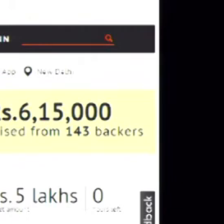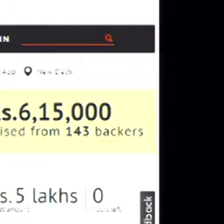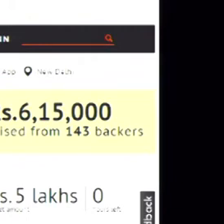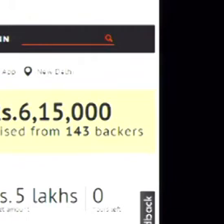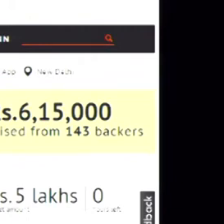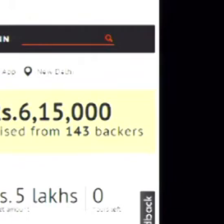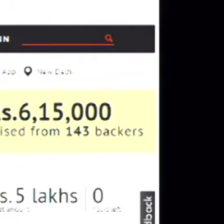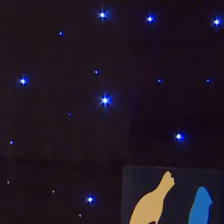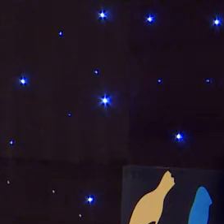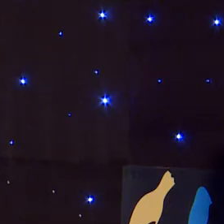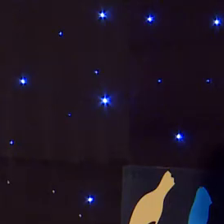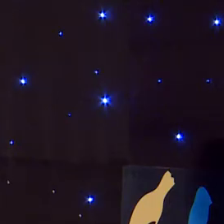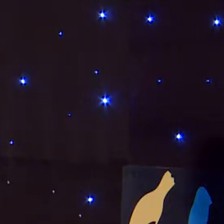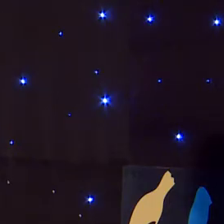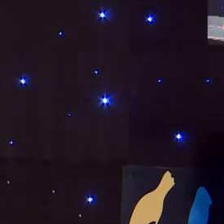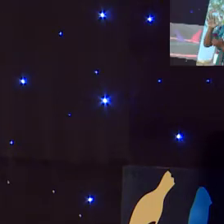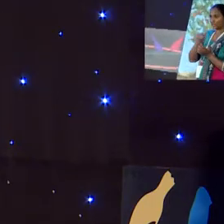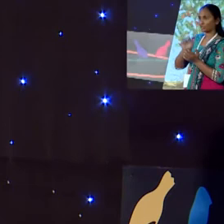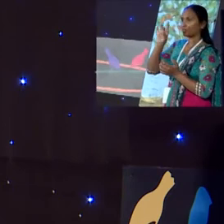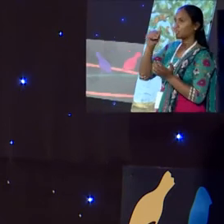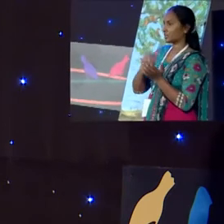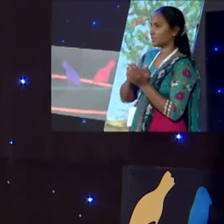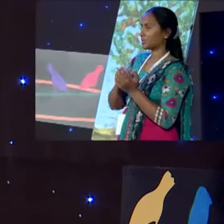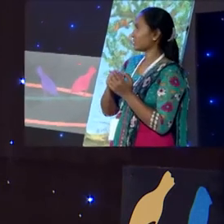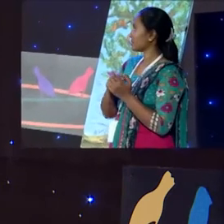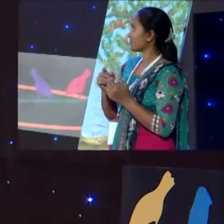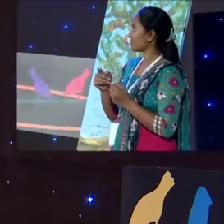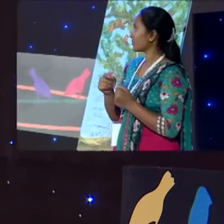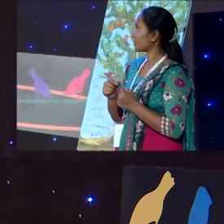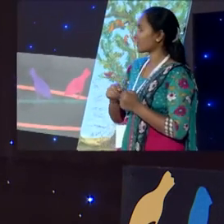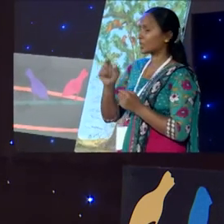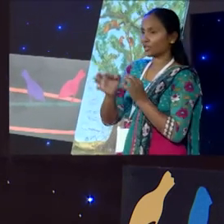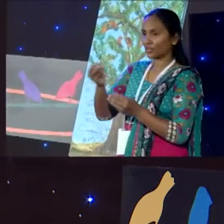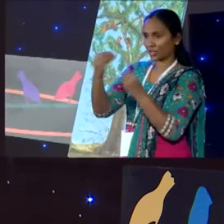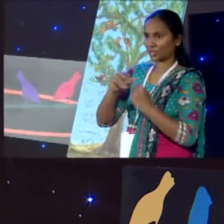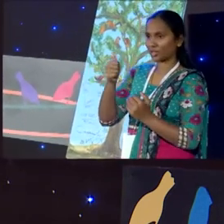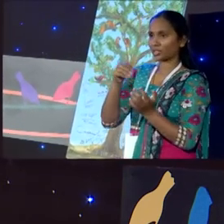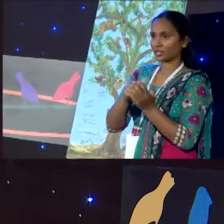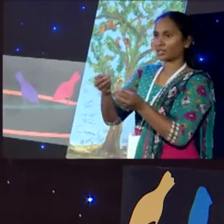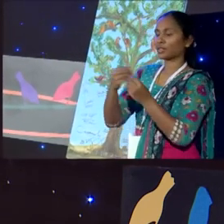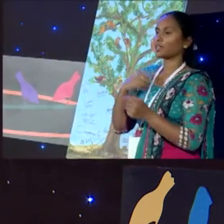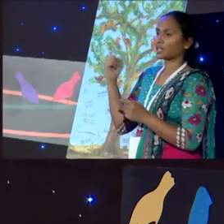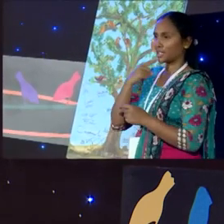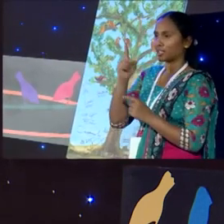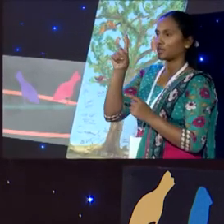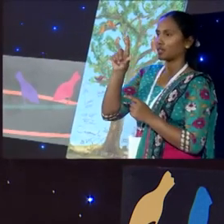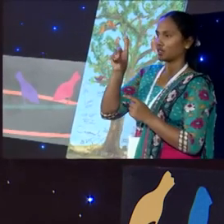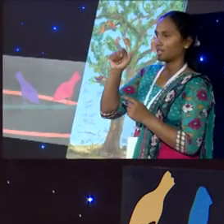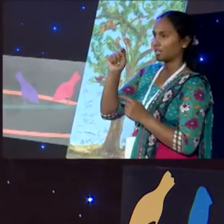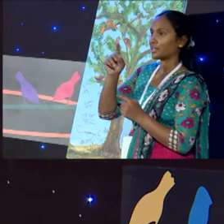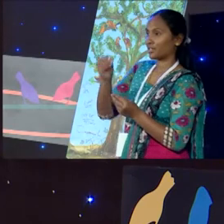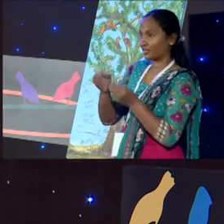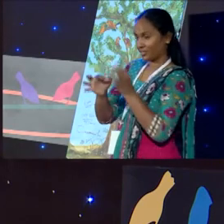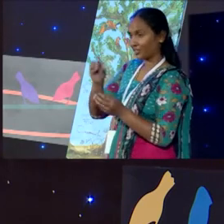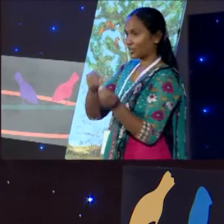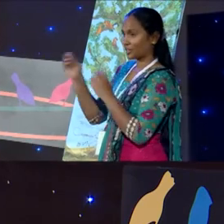to 5,000 to 50,000. And depending on that, I said, people, if you give me 10,000, I'm going to get you a date. And if you give me 50,000, I'm going